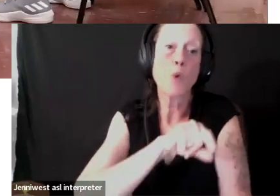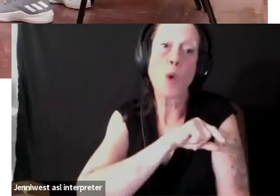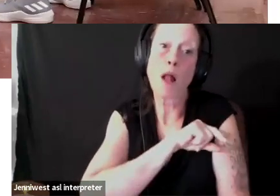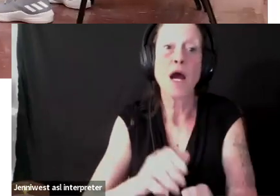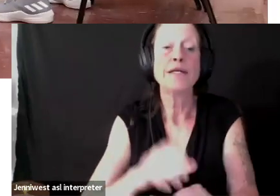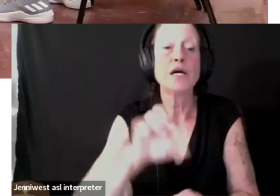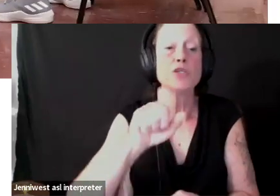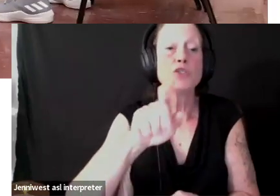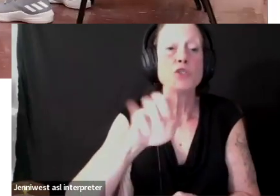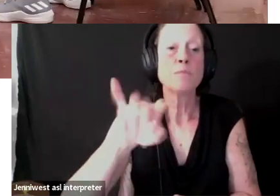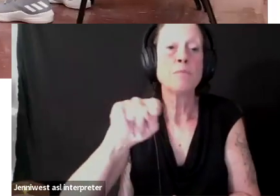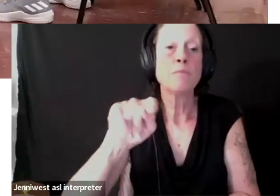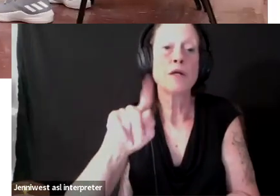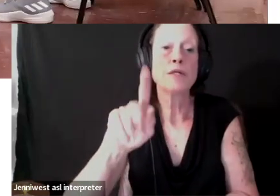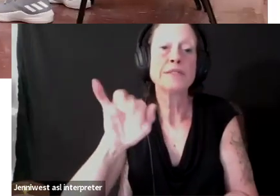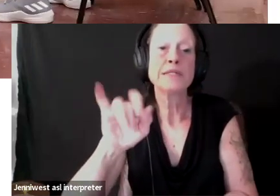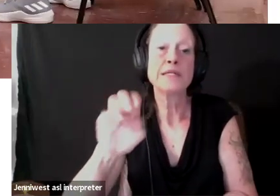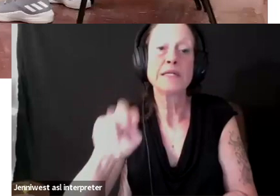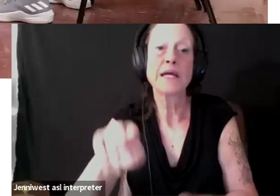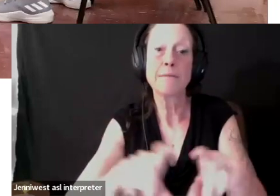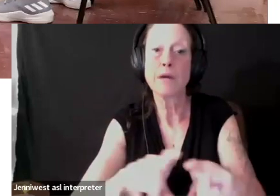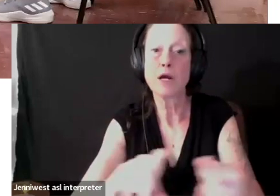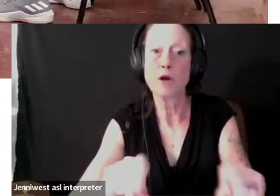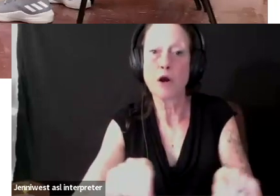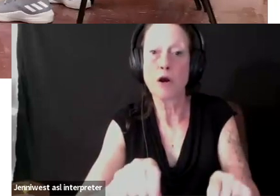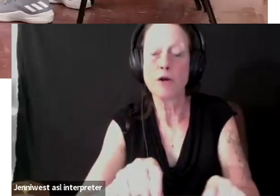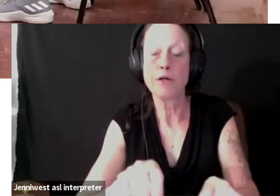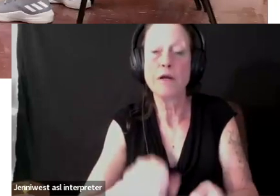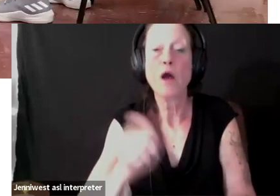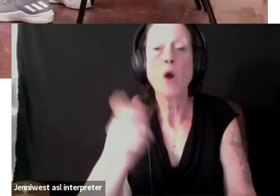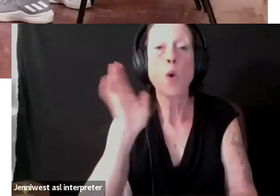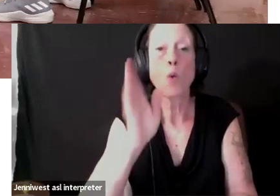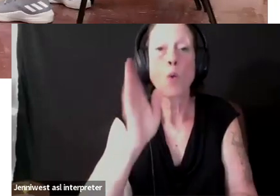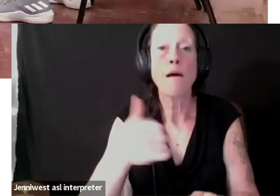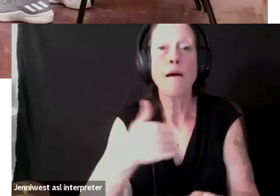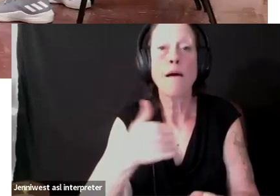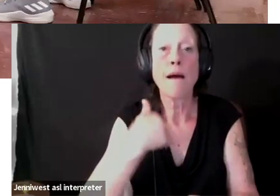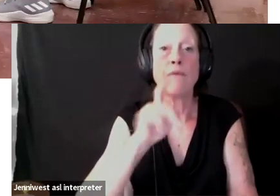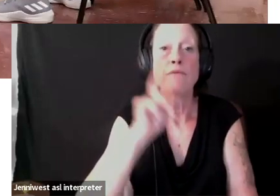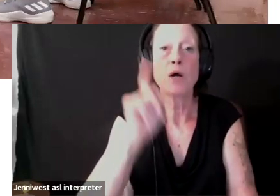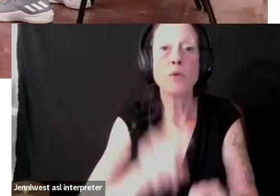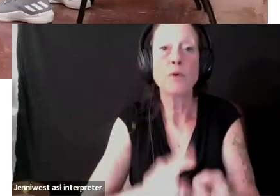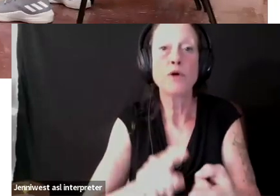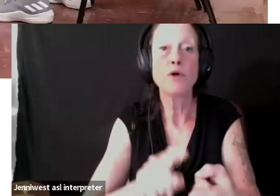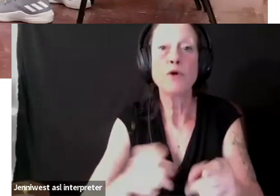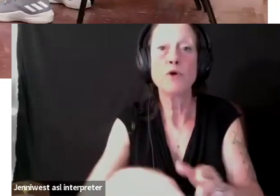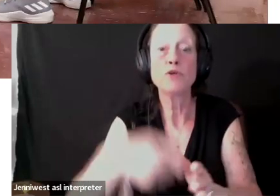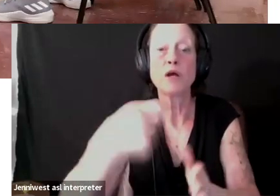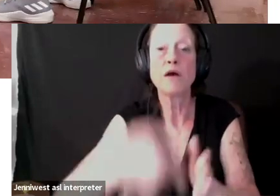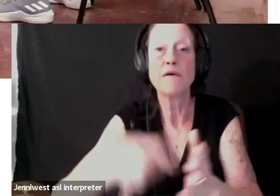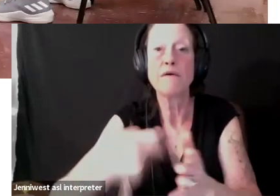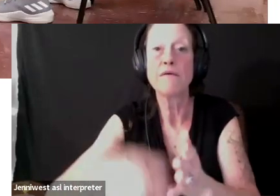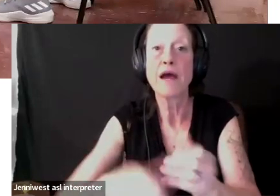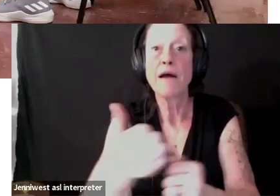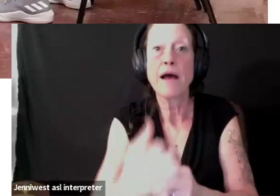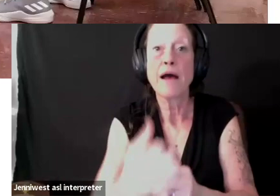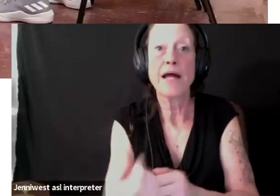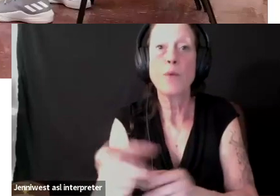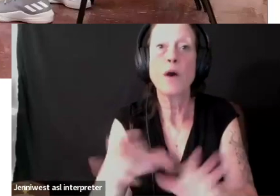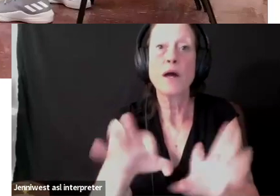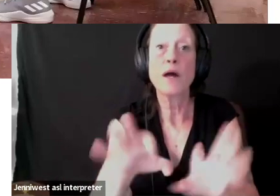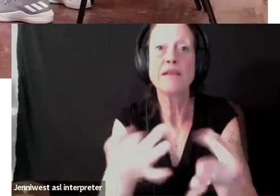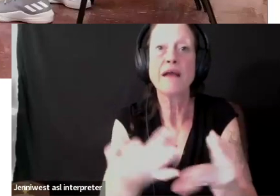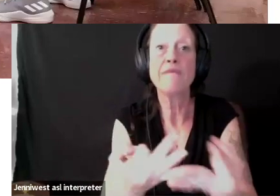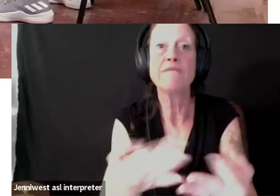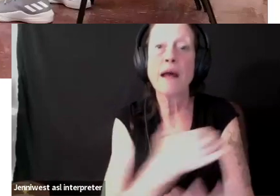County, the bus is free. We also provide senior smart trip cards, and there's a new program called Metro Lift.